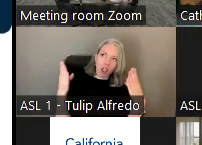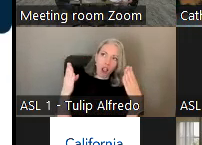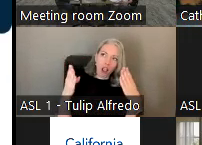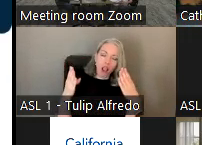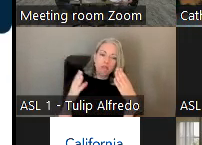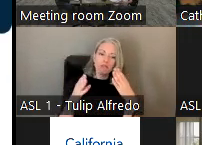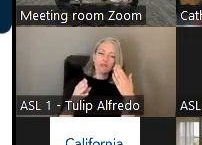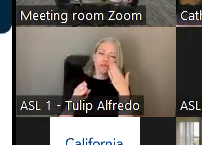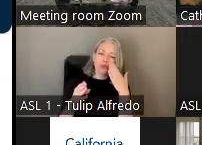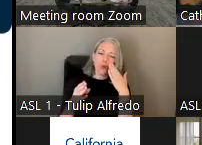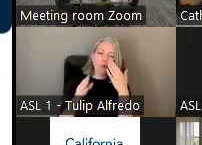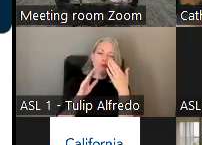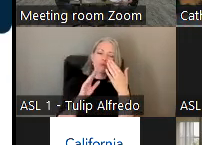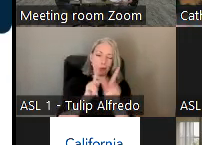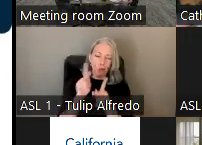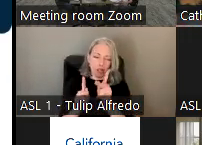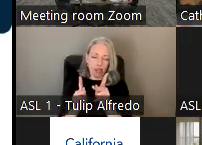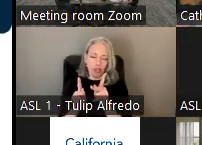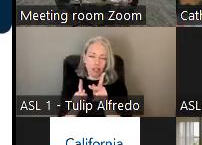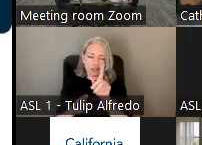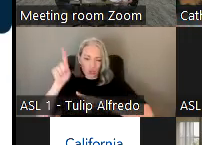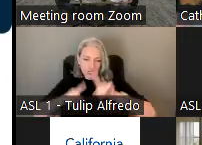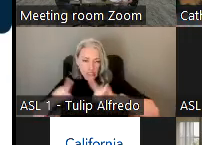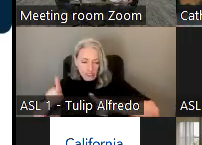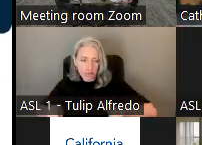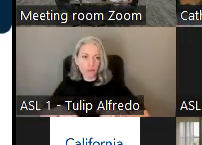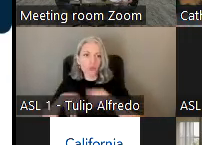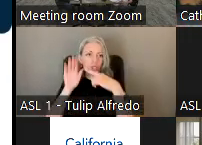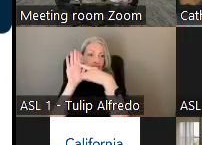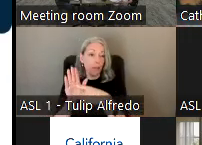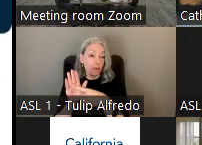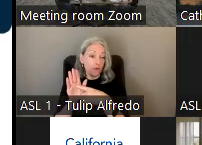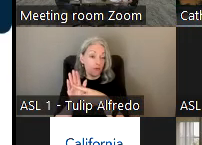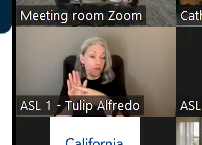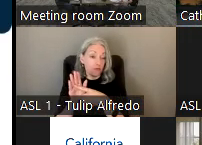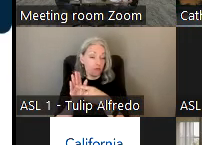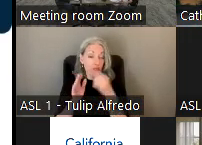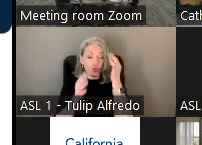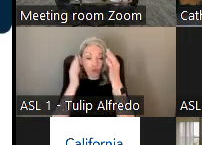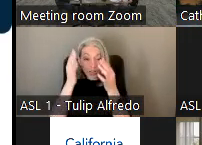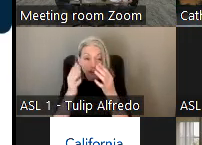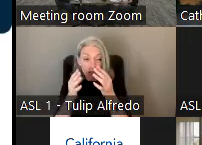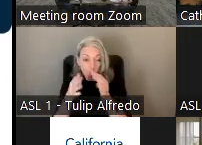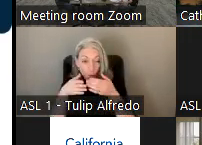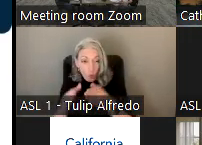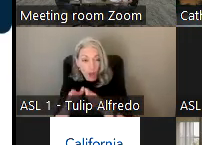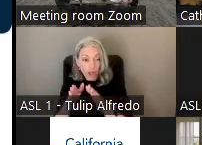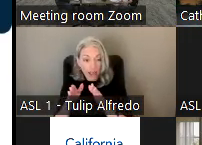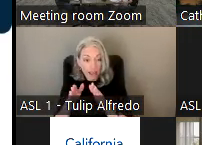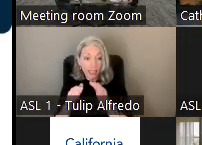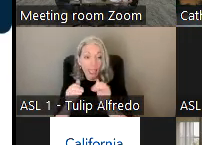that can be served. So that's an example to me of a creative way to say how we might get there.